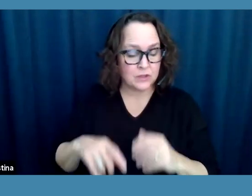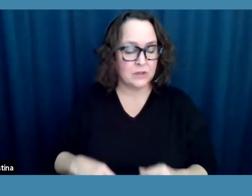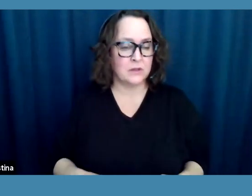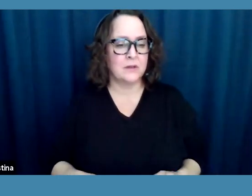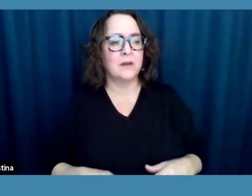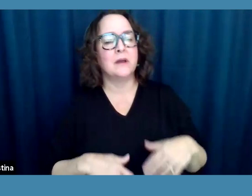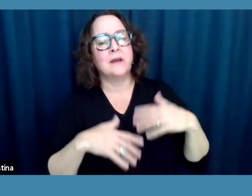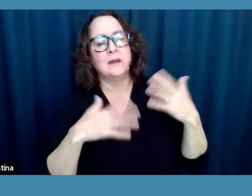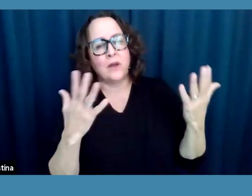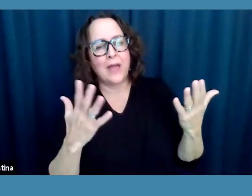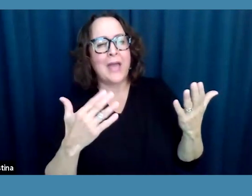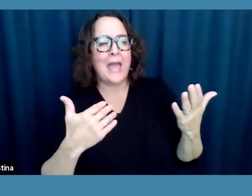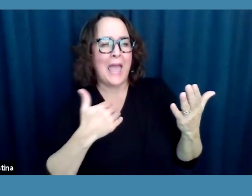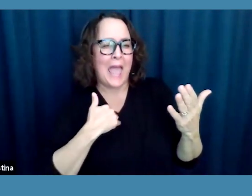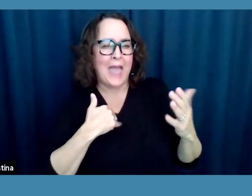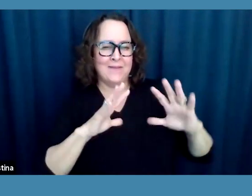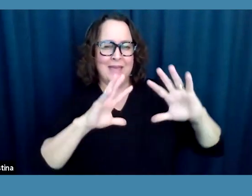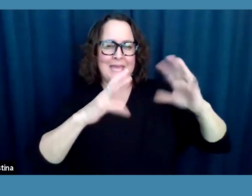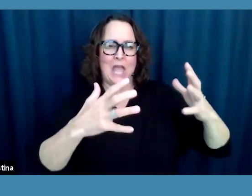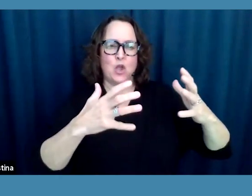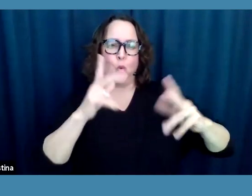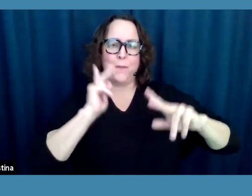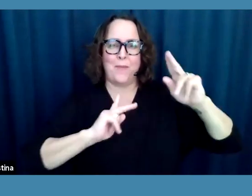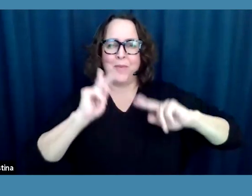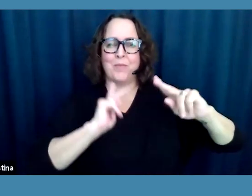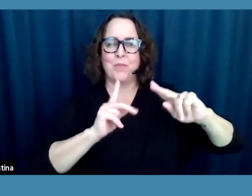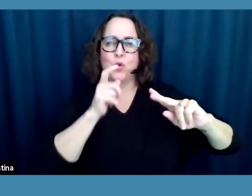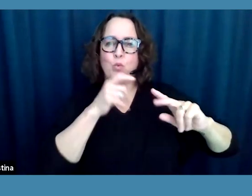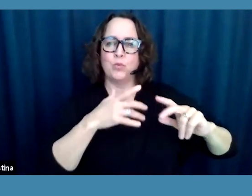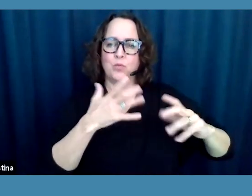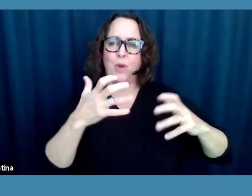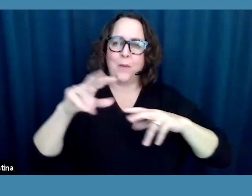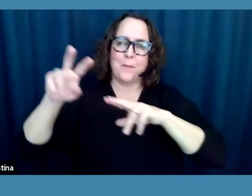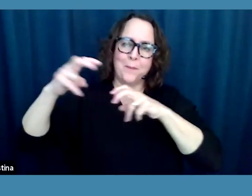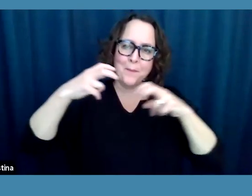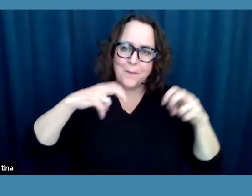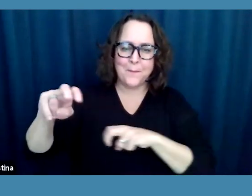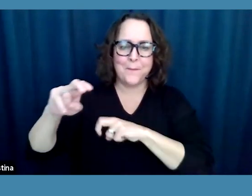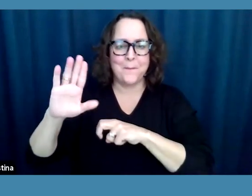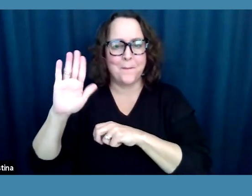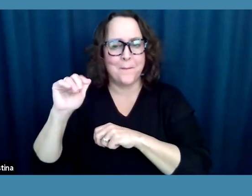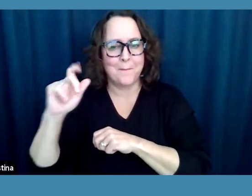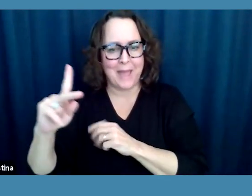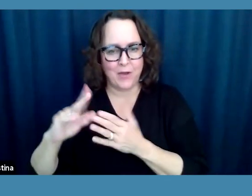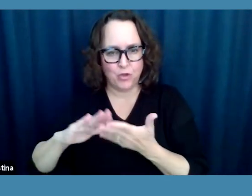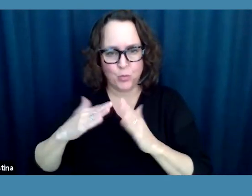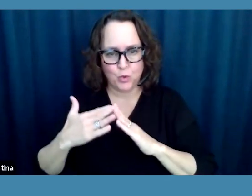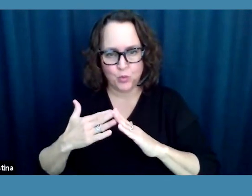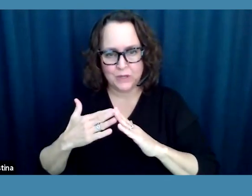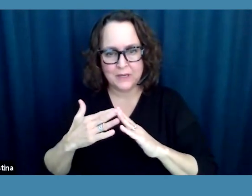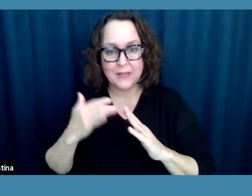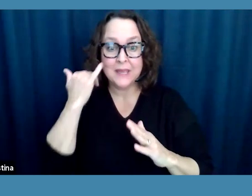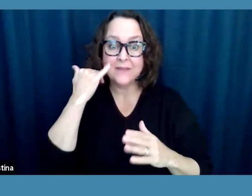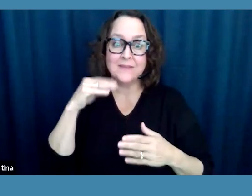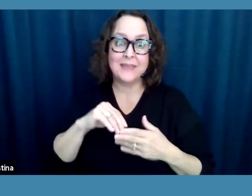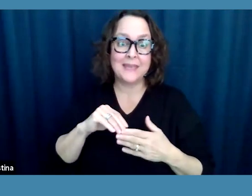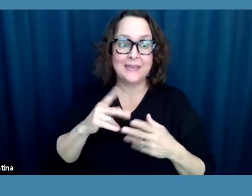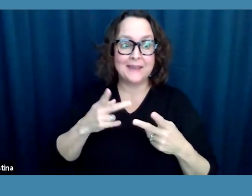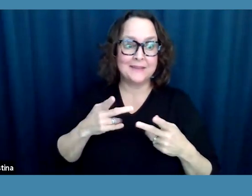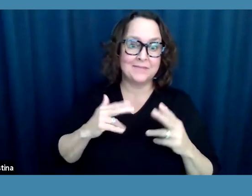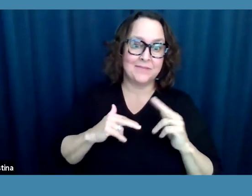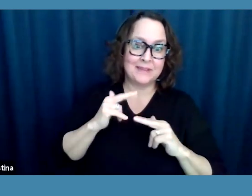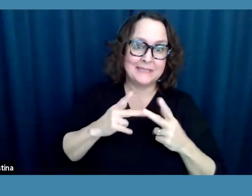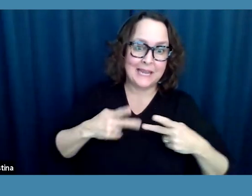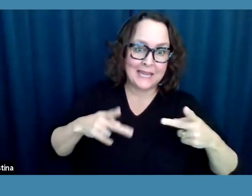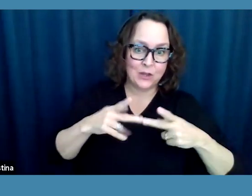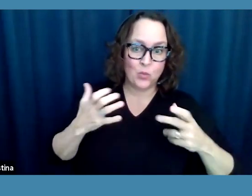So there is that category of individuals who wish to transition back to the community if they've been in a facility and they wish to transition